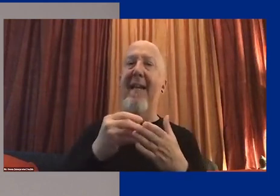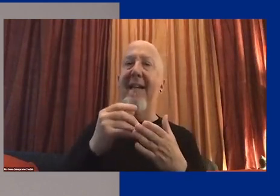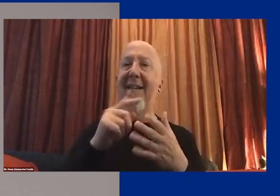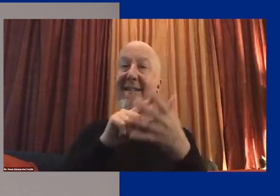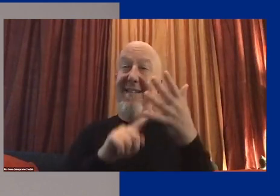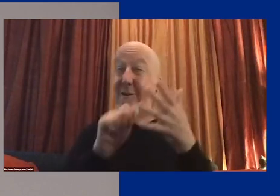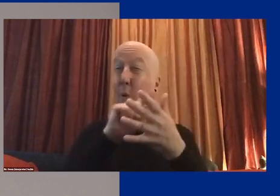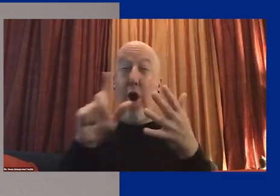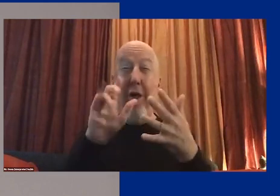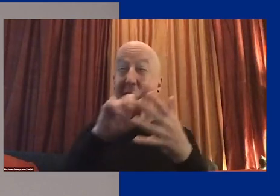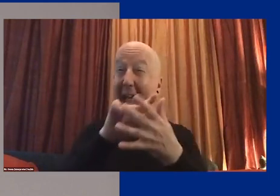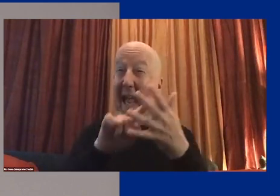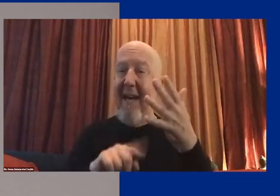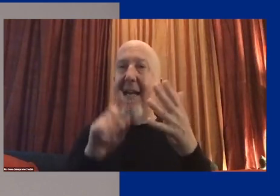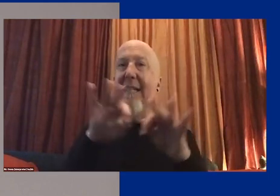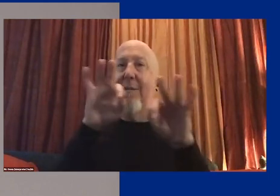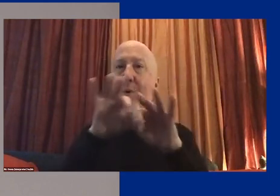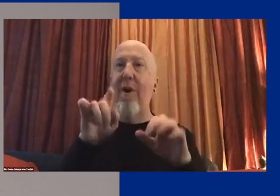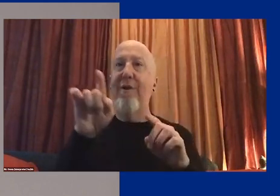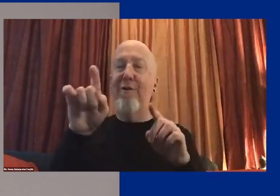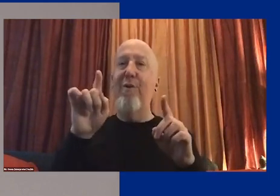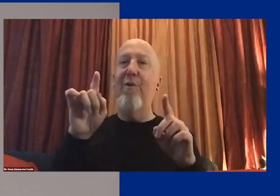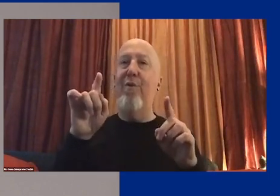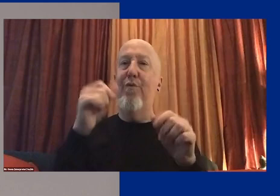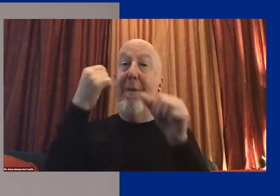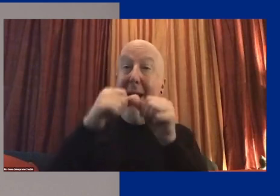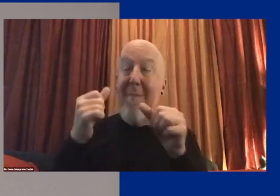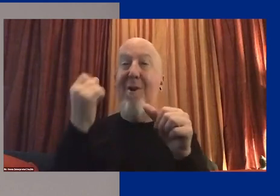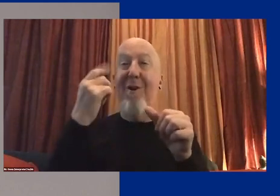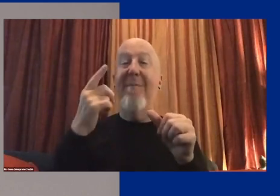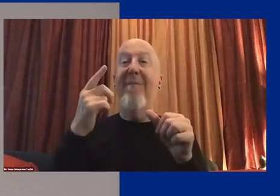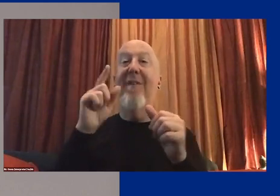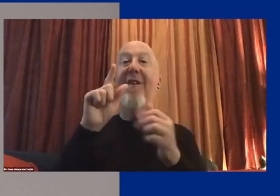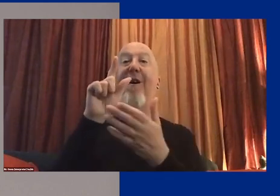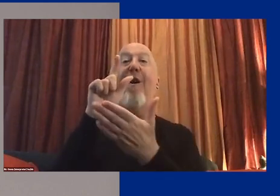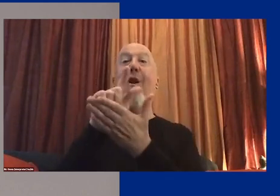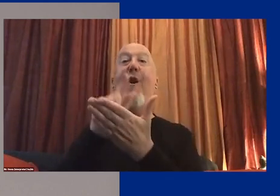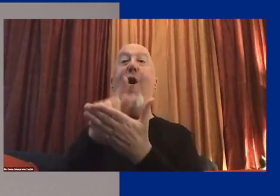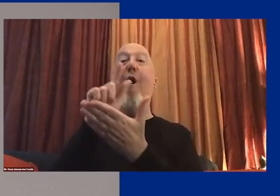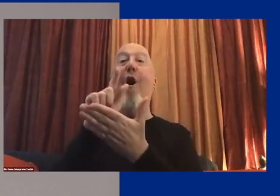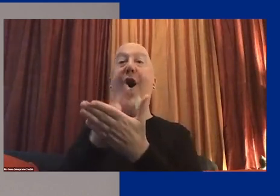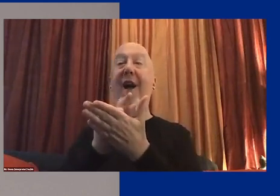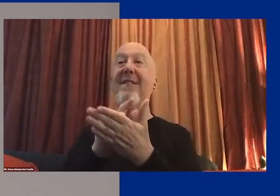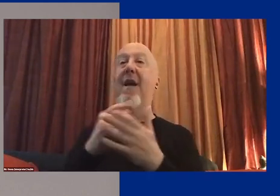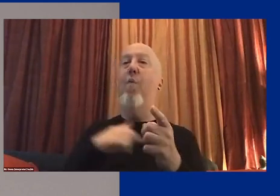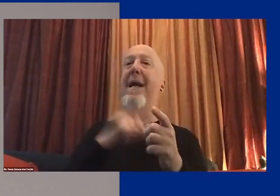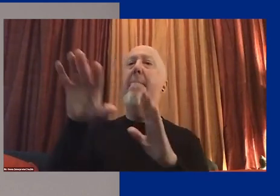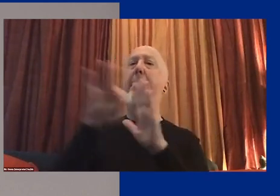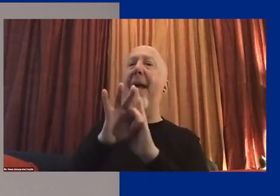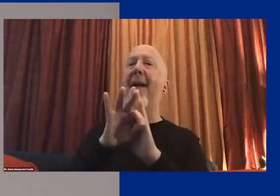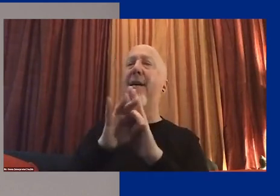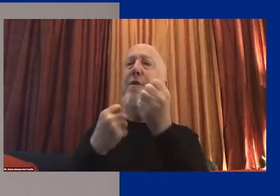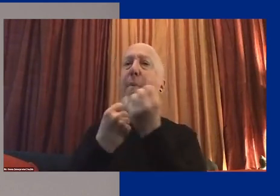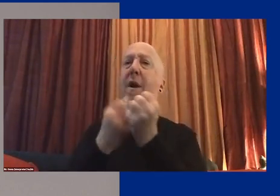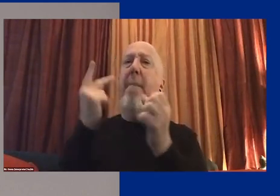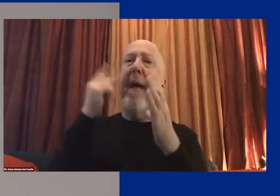that laws and policies that foment a culture of non-discrimination and a culture of